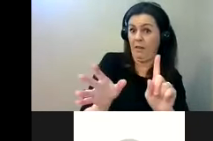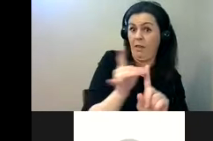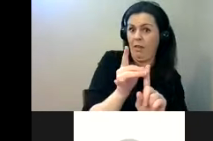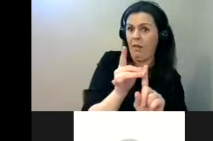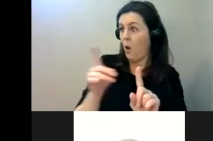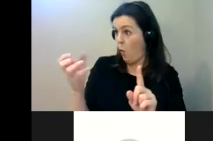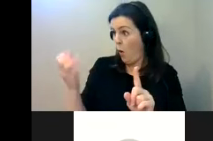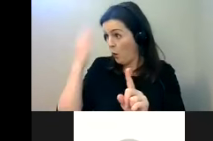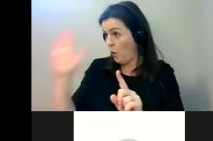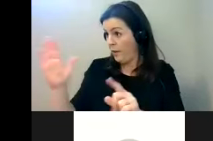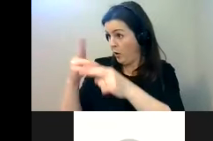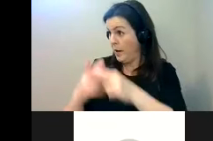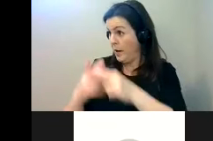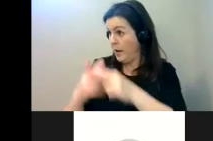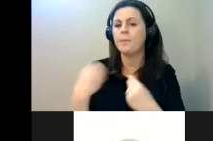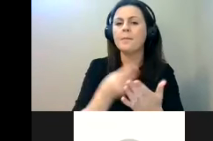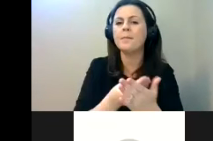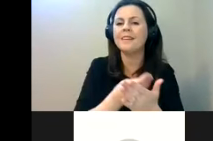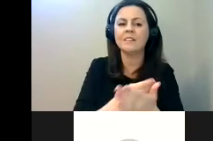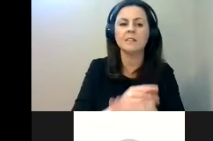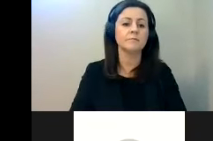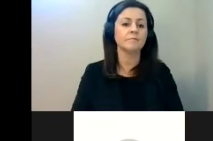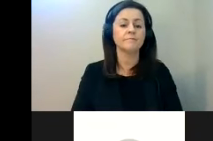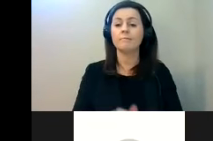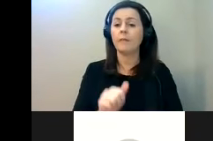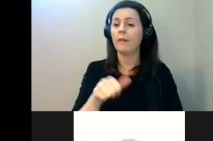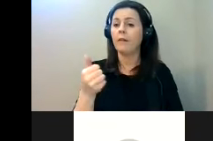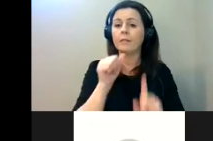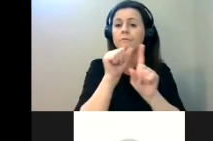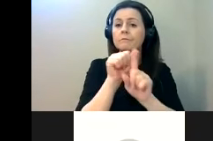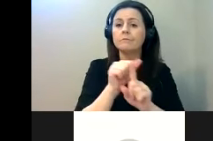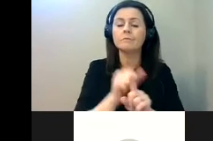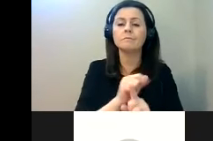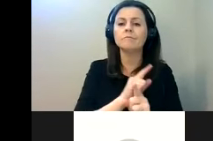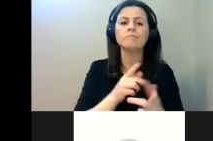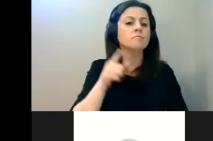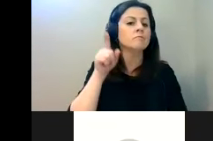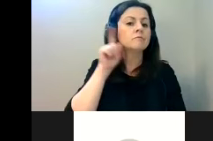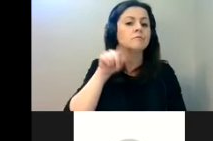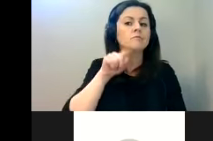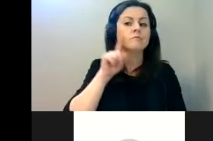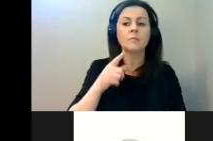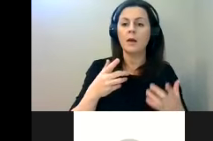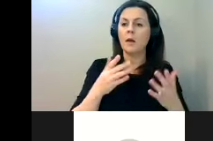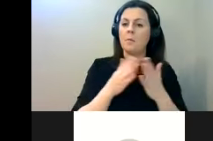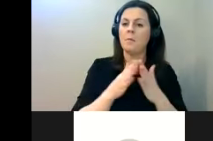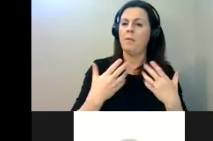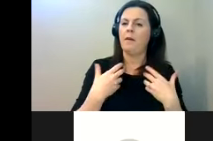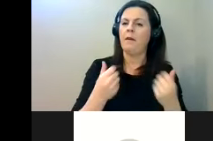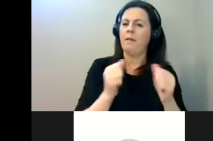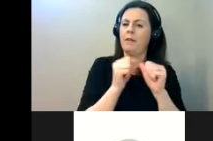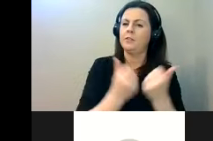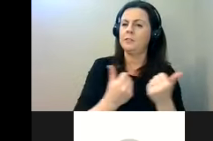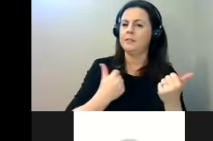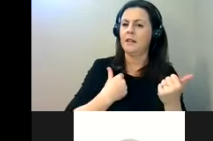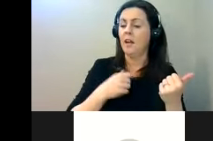Some other scams include impersonation of the Public Health Agency of Canada, giving false results saying